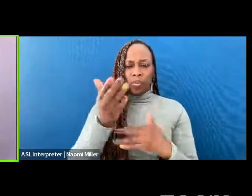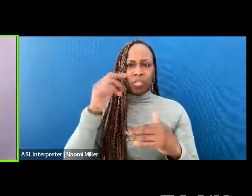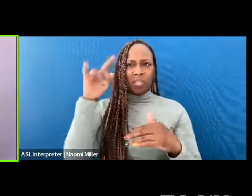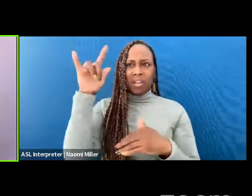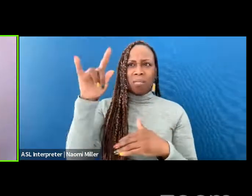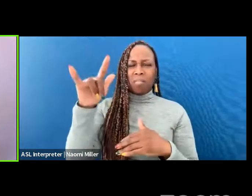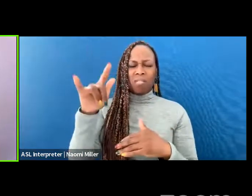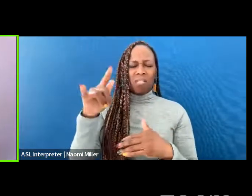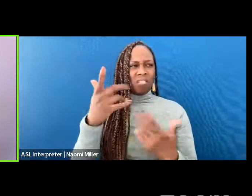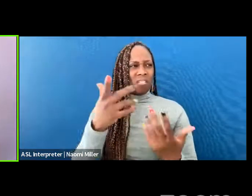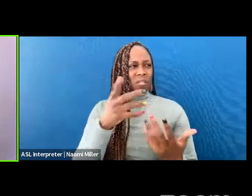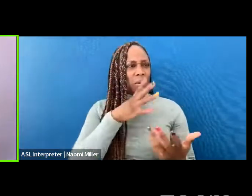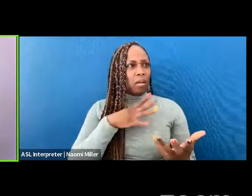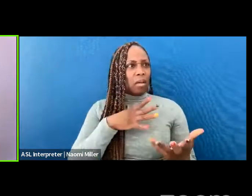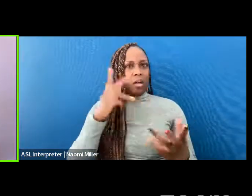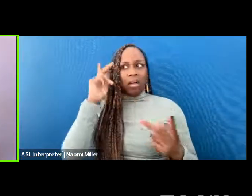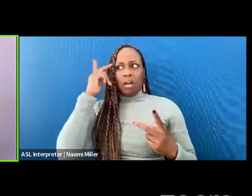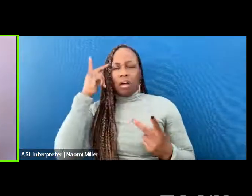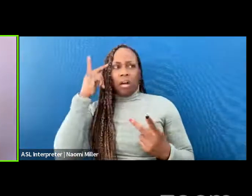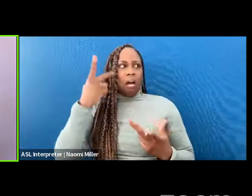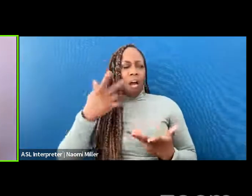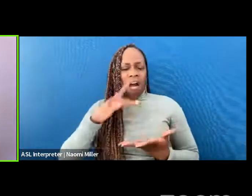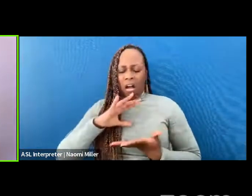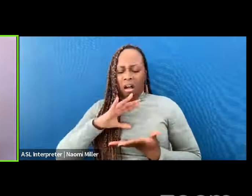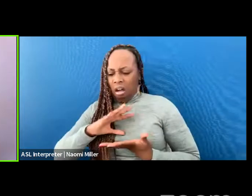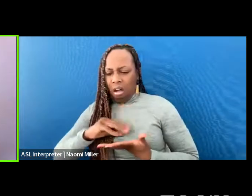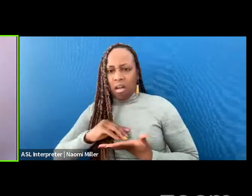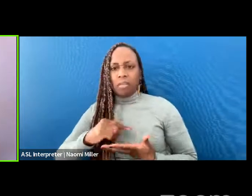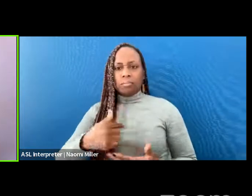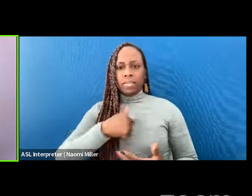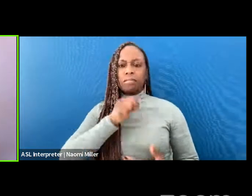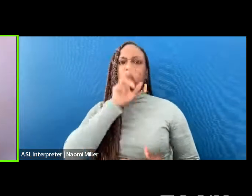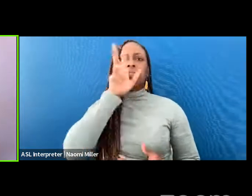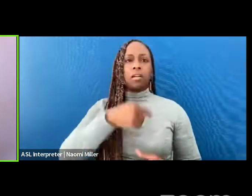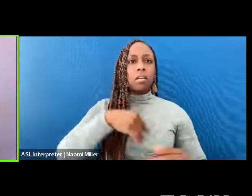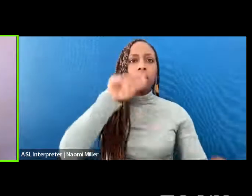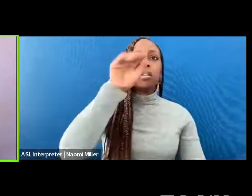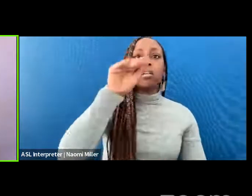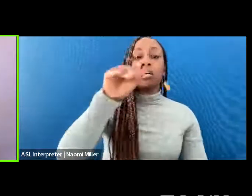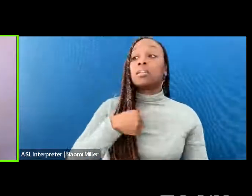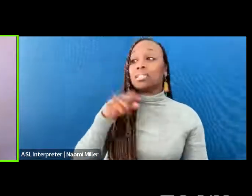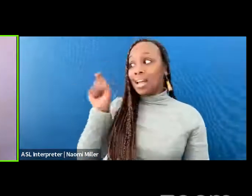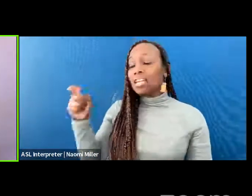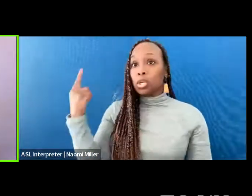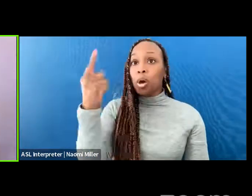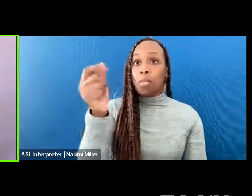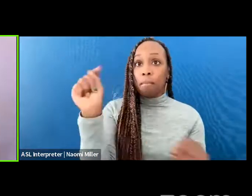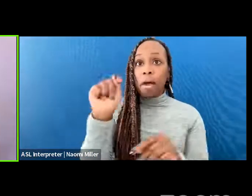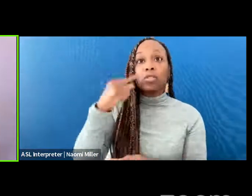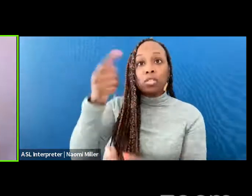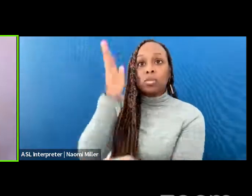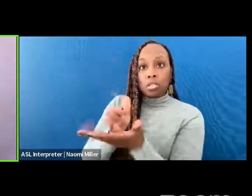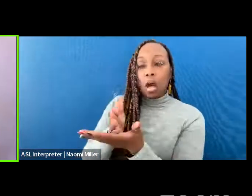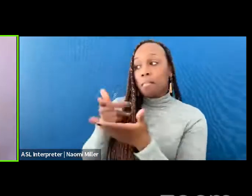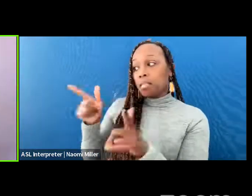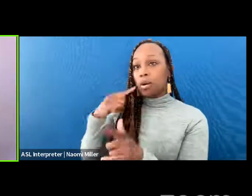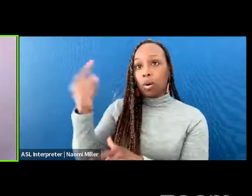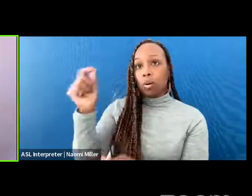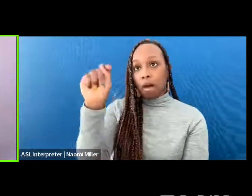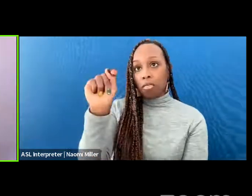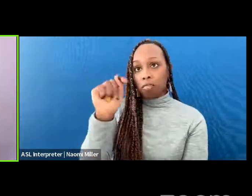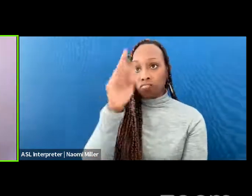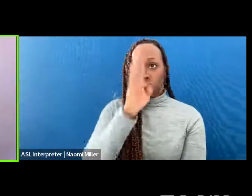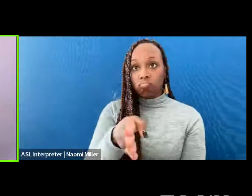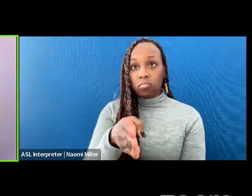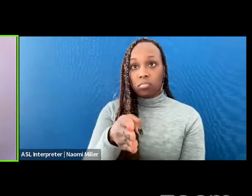and a bit panicked as I spoke up firmly to say, she needs to go to the bathroom. You need to stop the cart and let her. I could